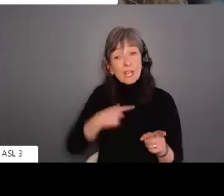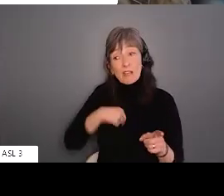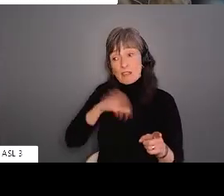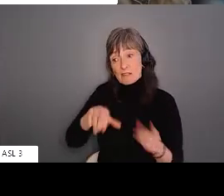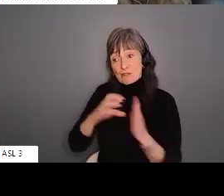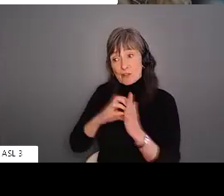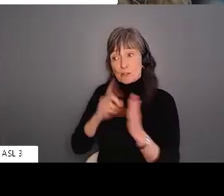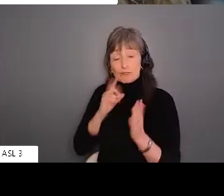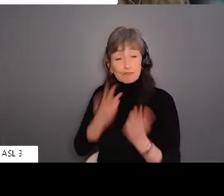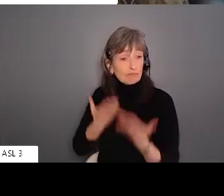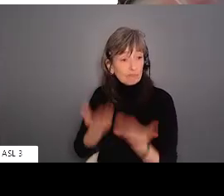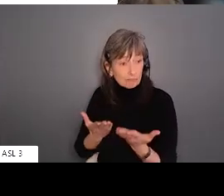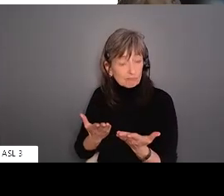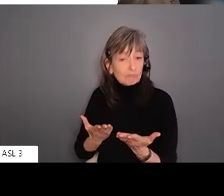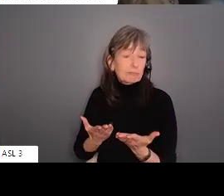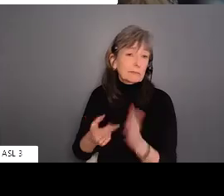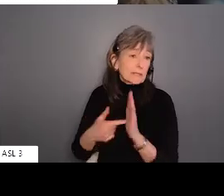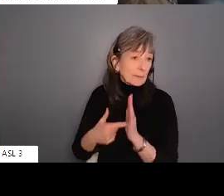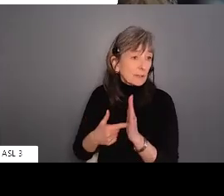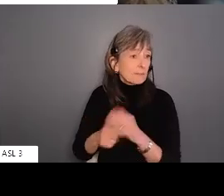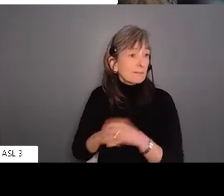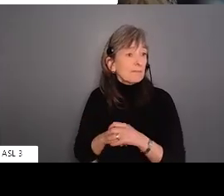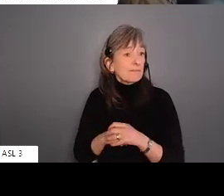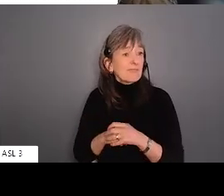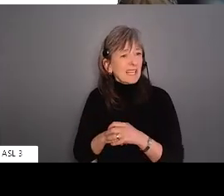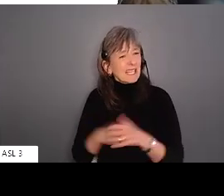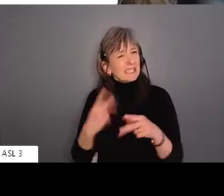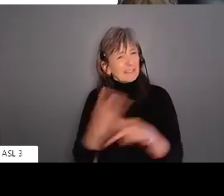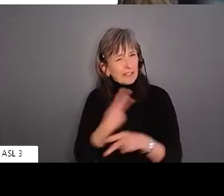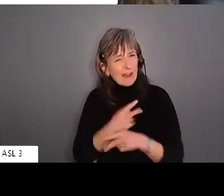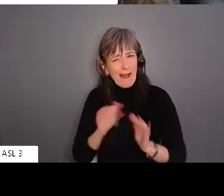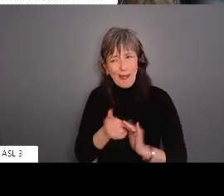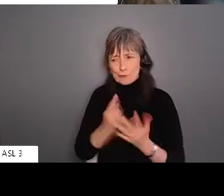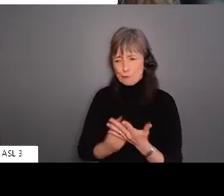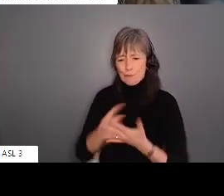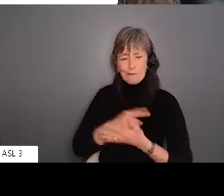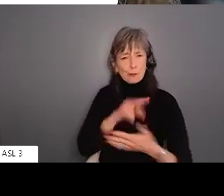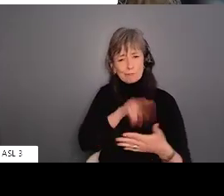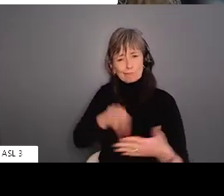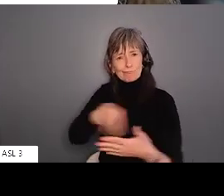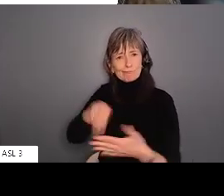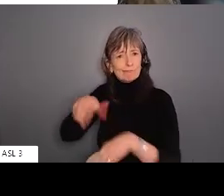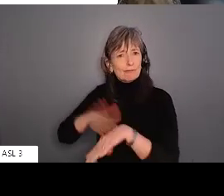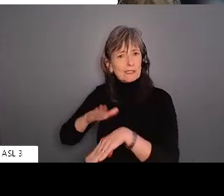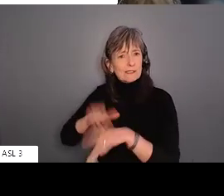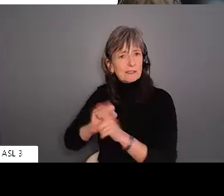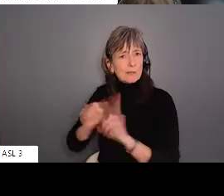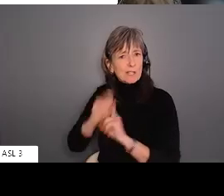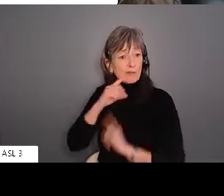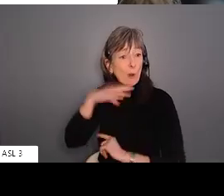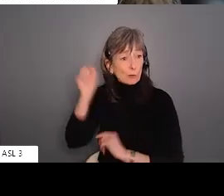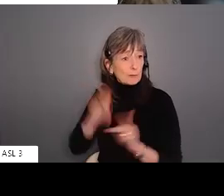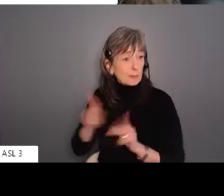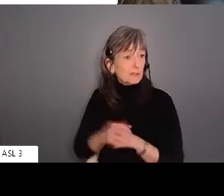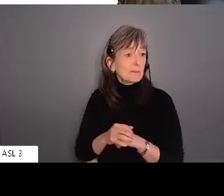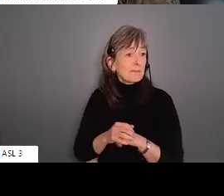around the themes of developing tailored risk assessments and tools for older adults, providing sector-specific training on